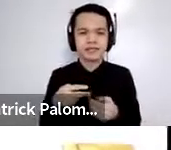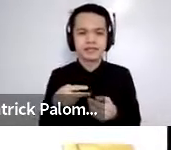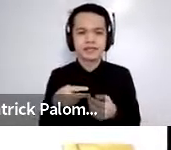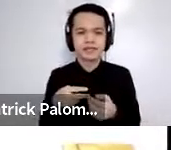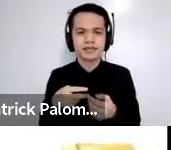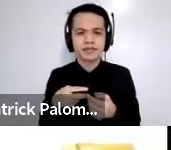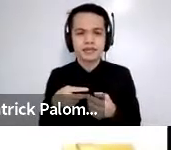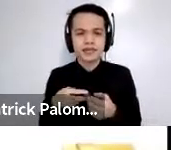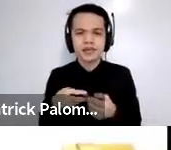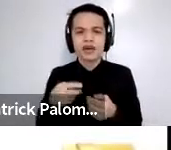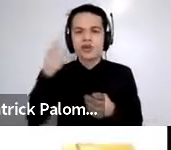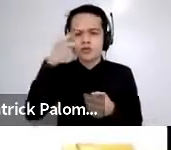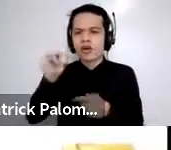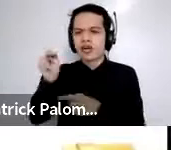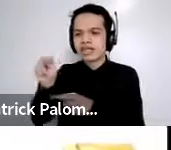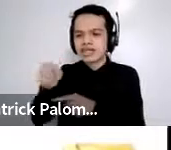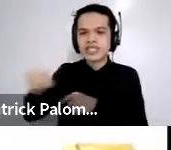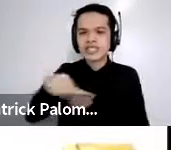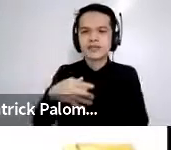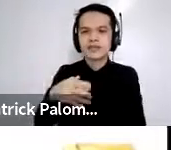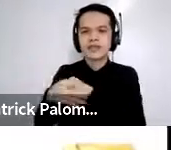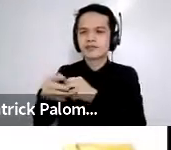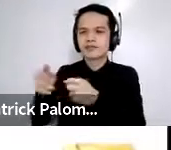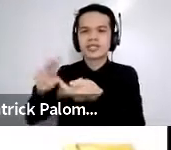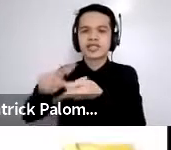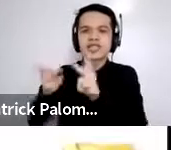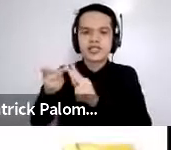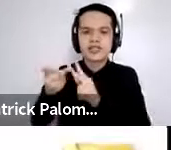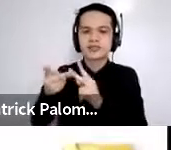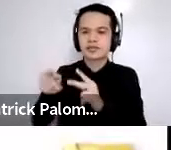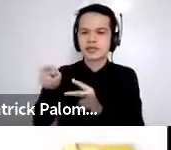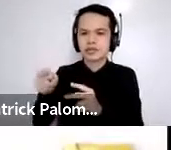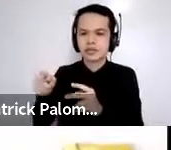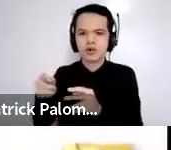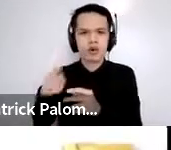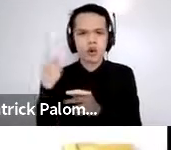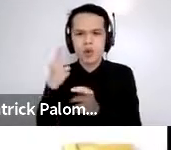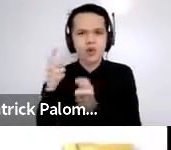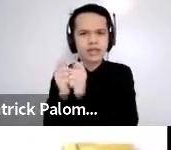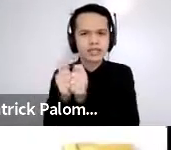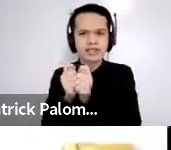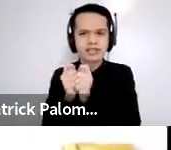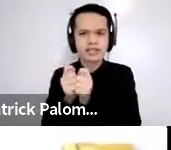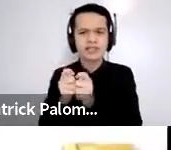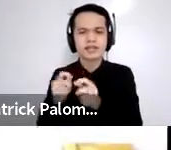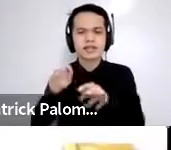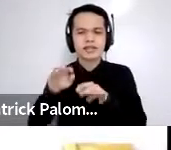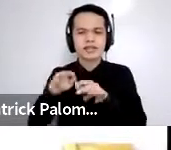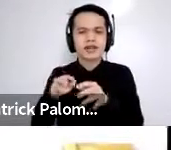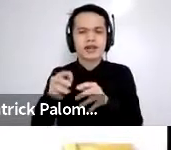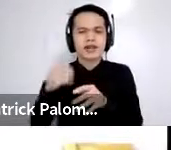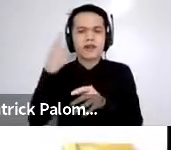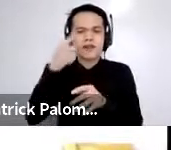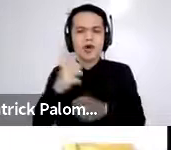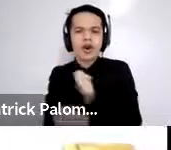stakeholders, taking them with us every step of the way, and empowering individuals to reach the